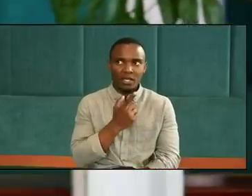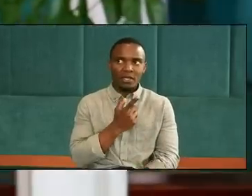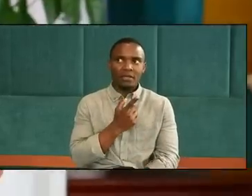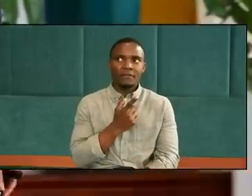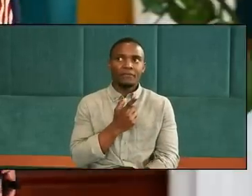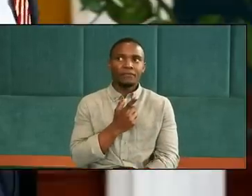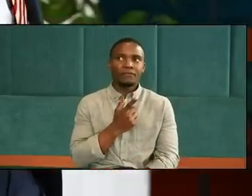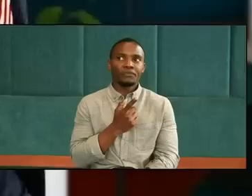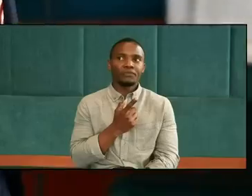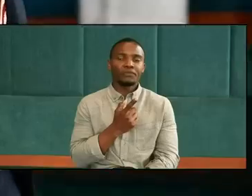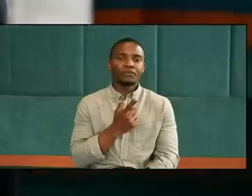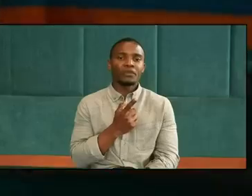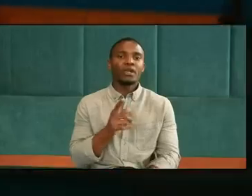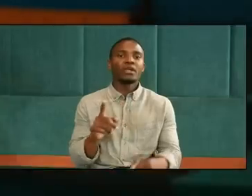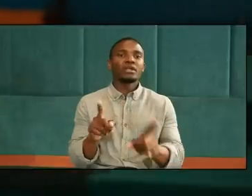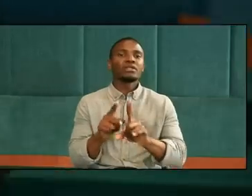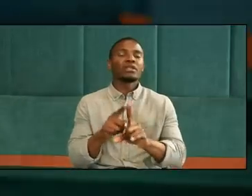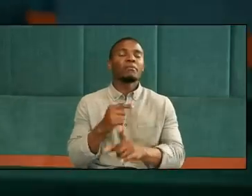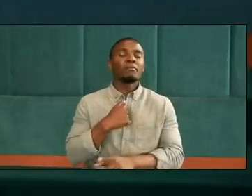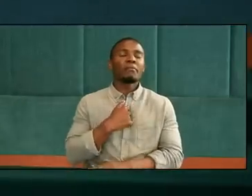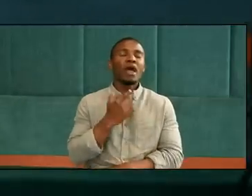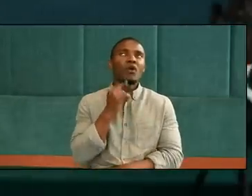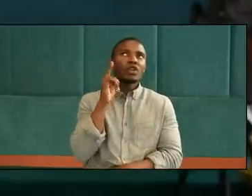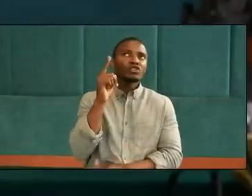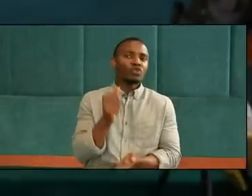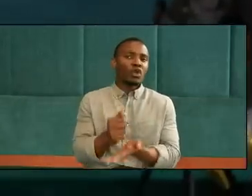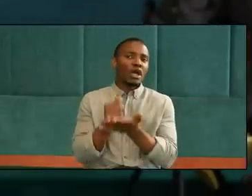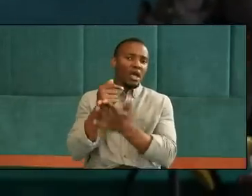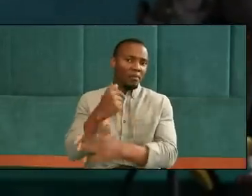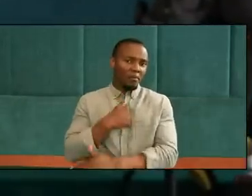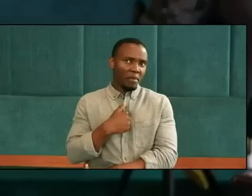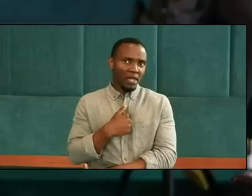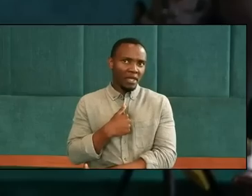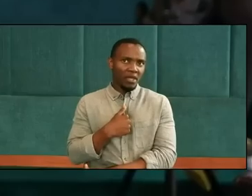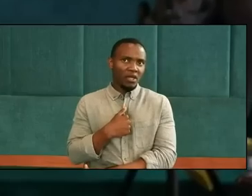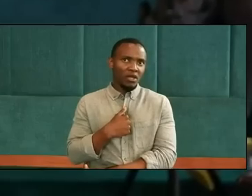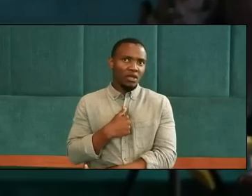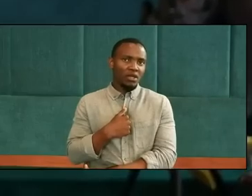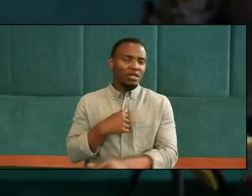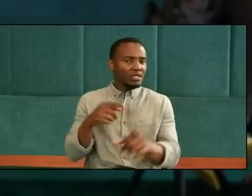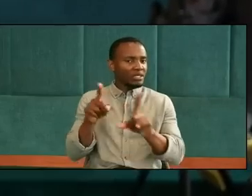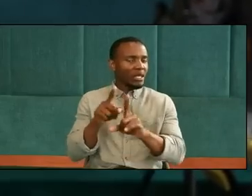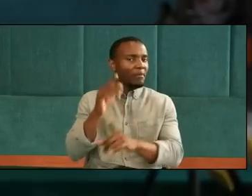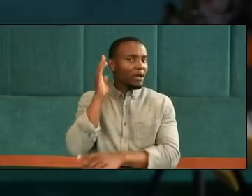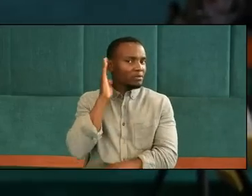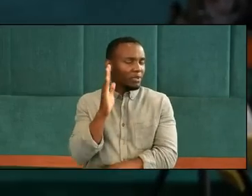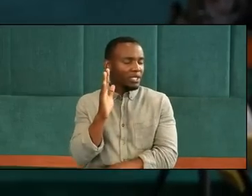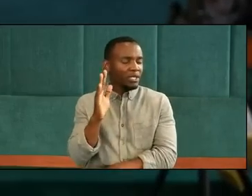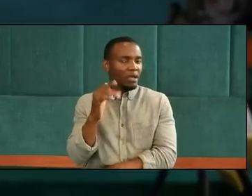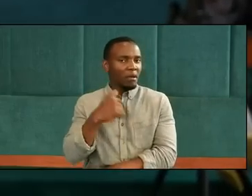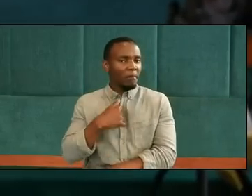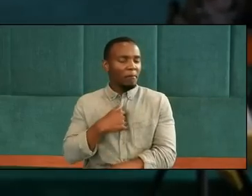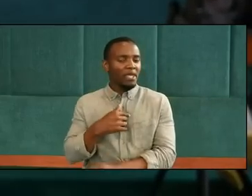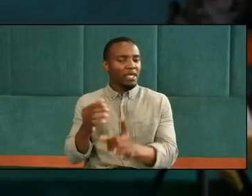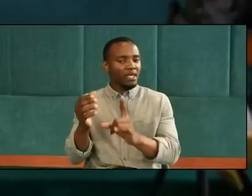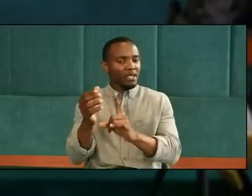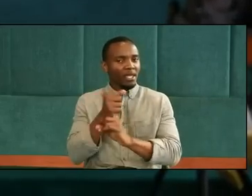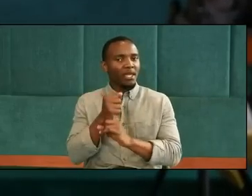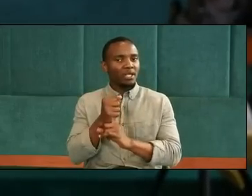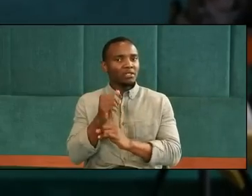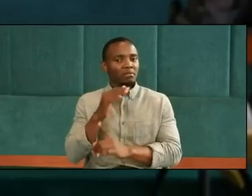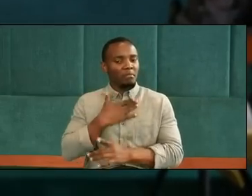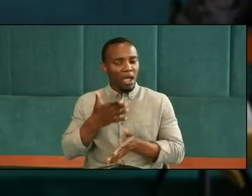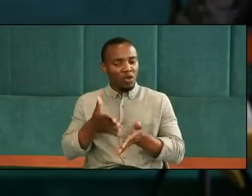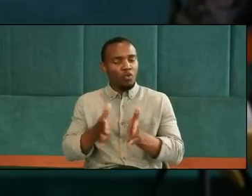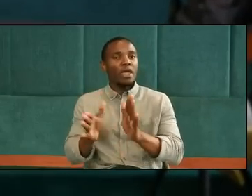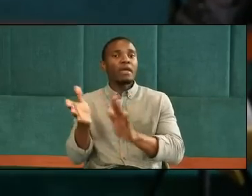I want a personal rooster, Lord. I want you to help me so that, like Peter, I can find my way back home. I